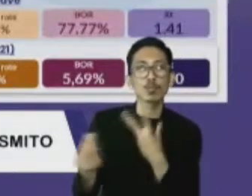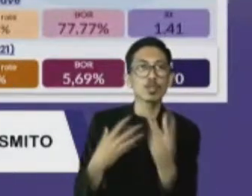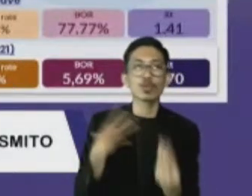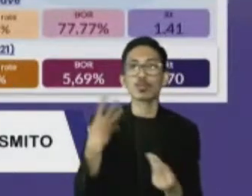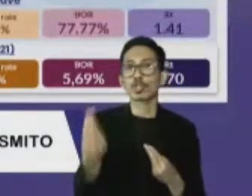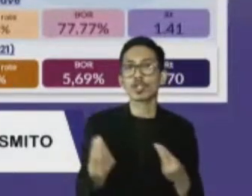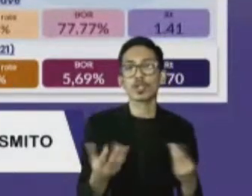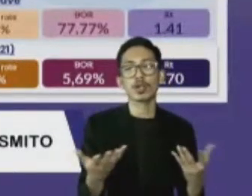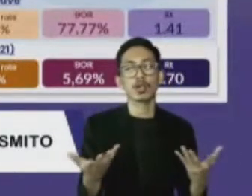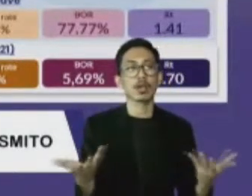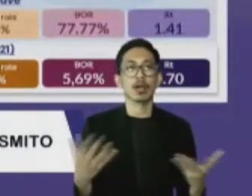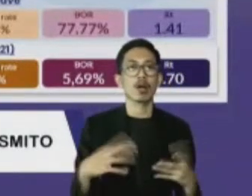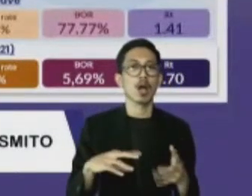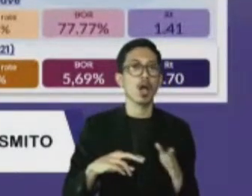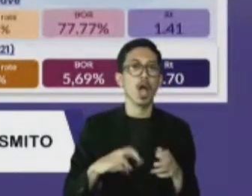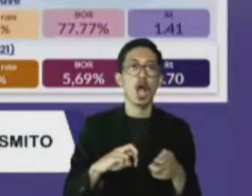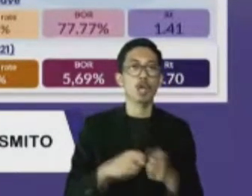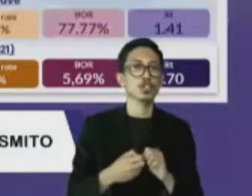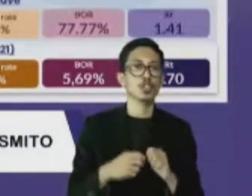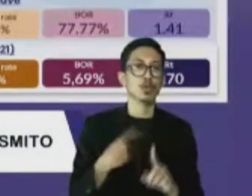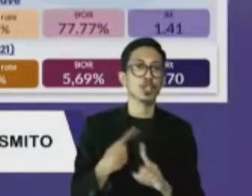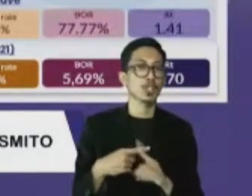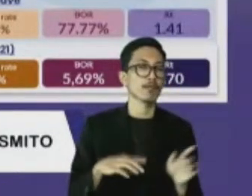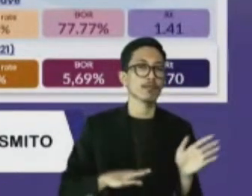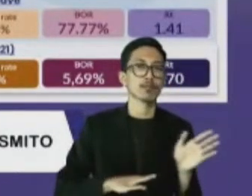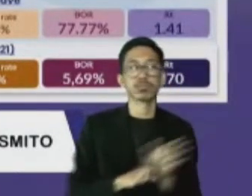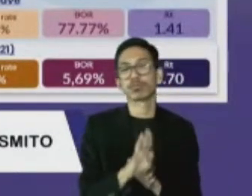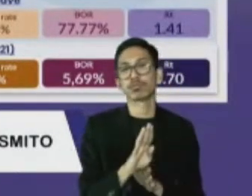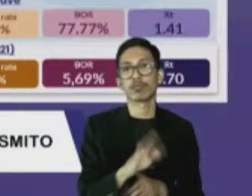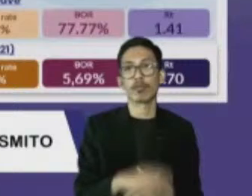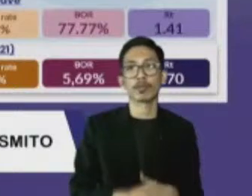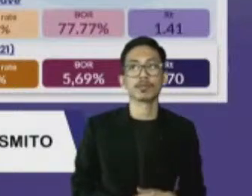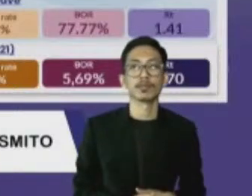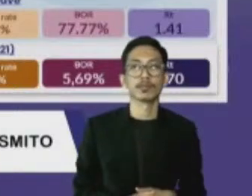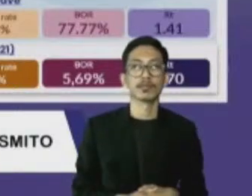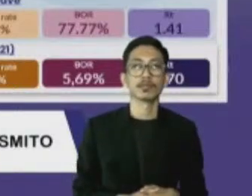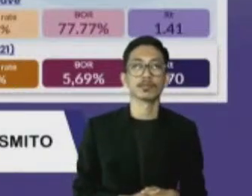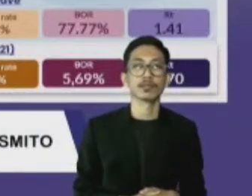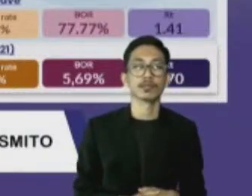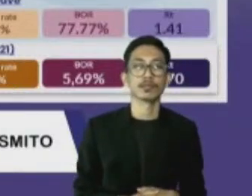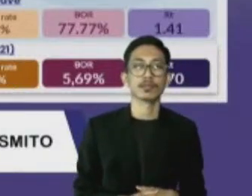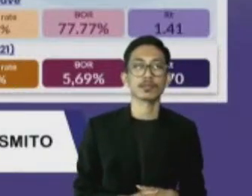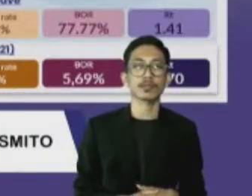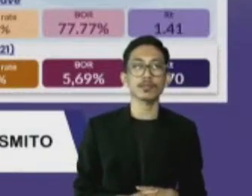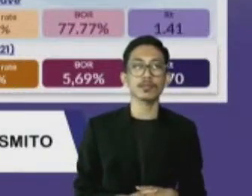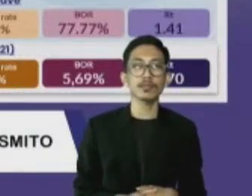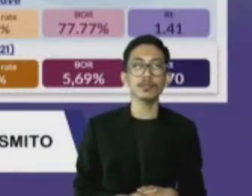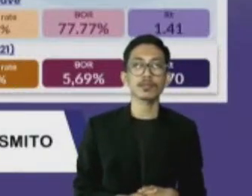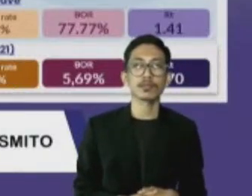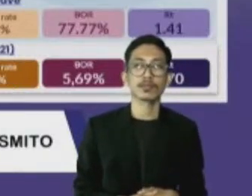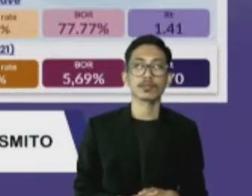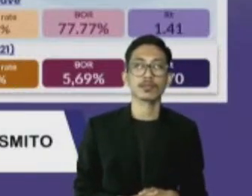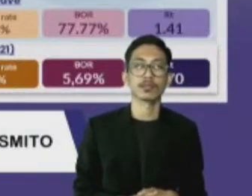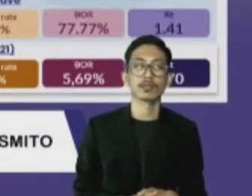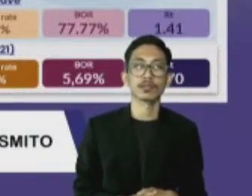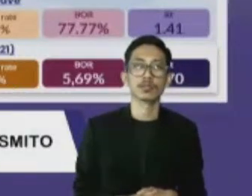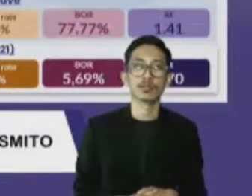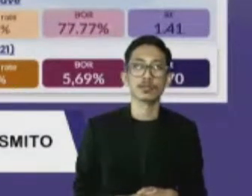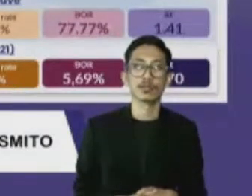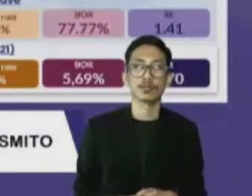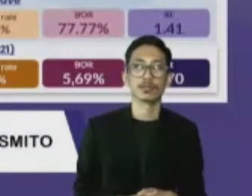this period, cases rose again and within 13 weeks reached the first peak with